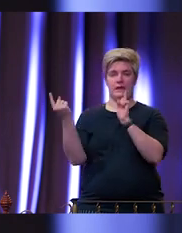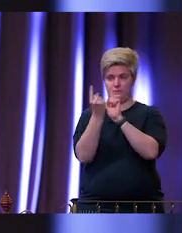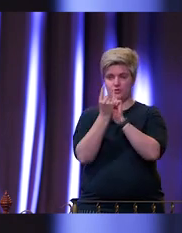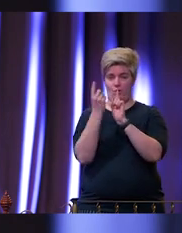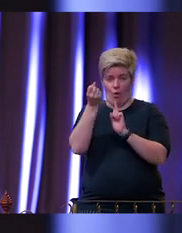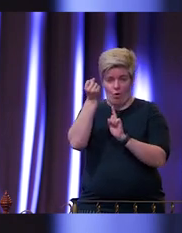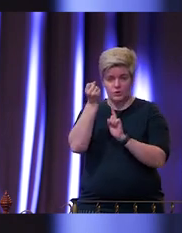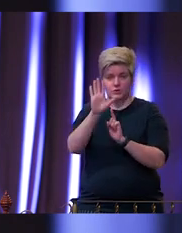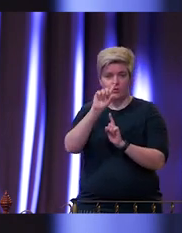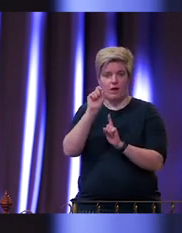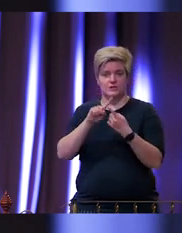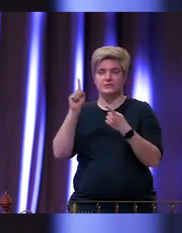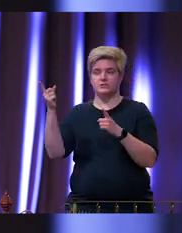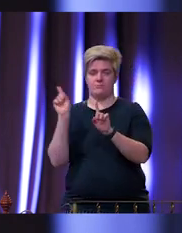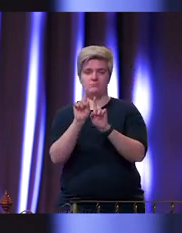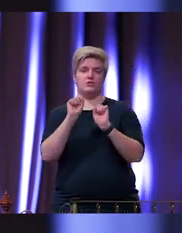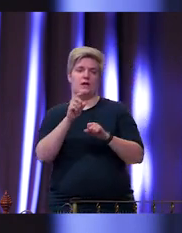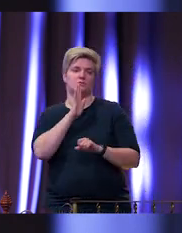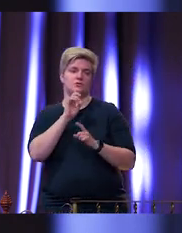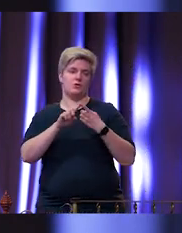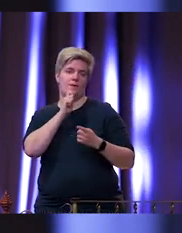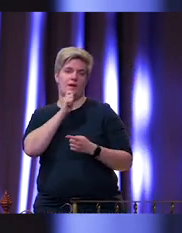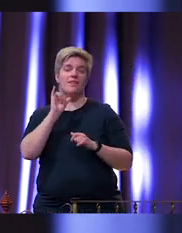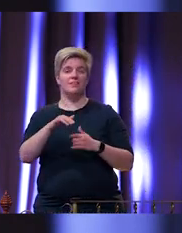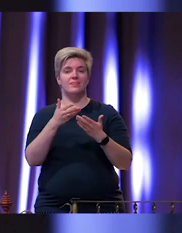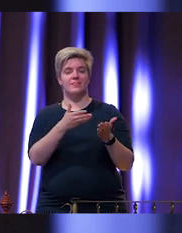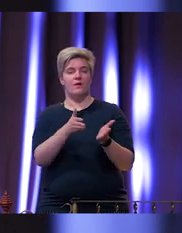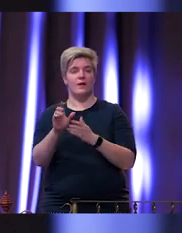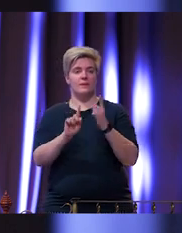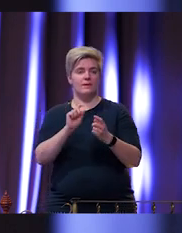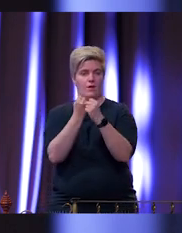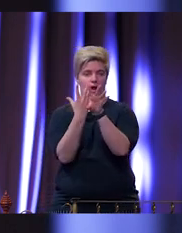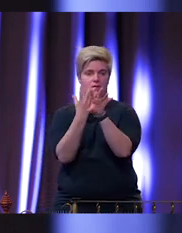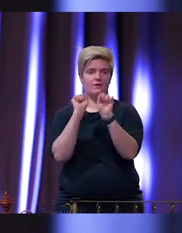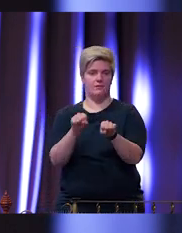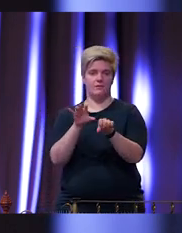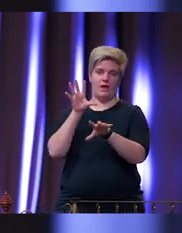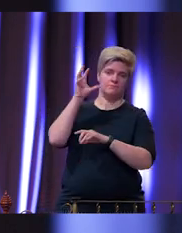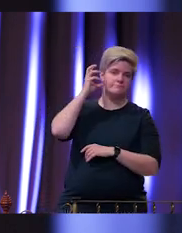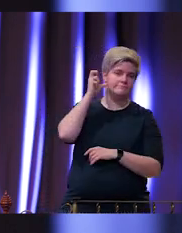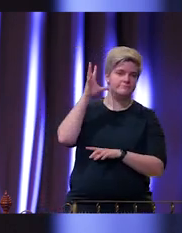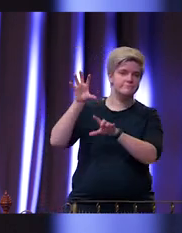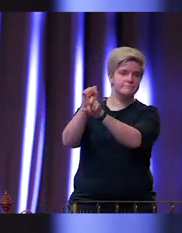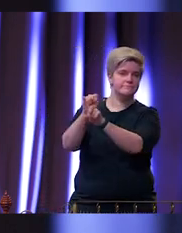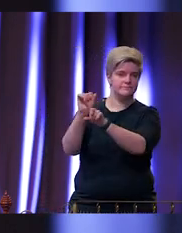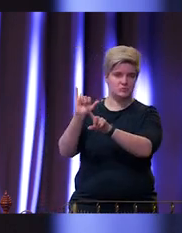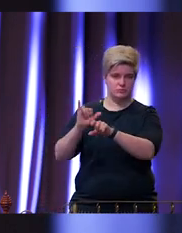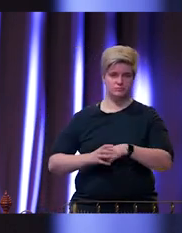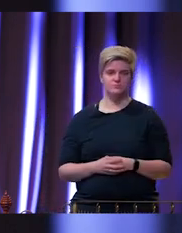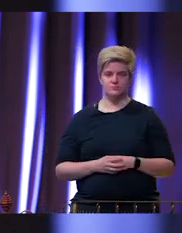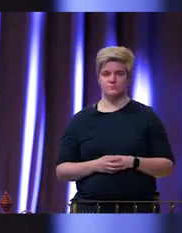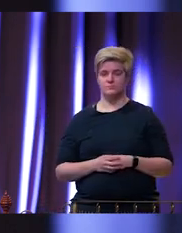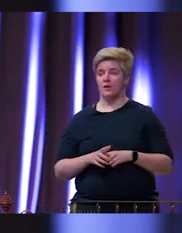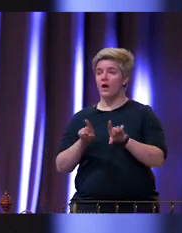streamed can capture it. And I also want to say, we ask that you keep your questions to the topics